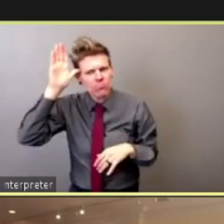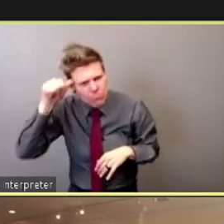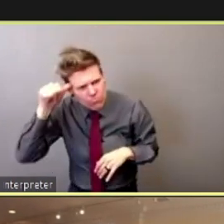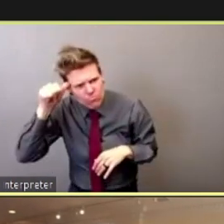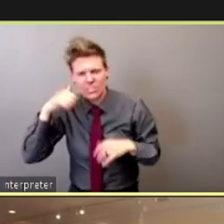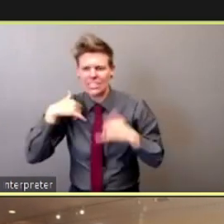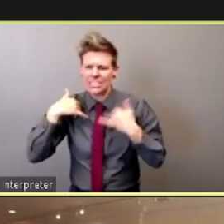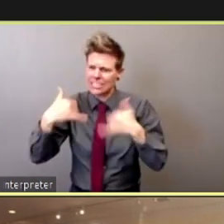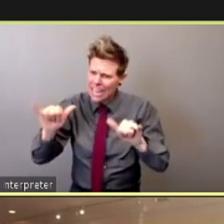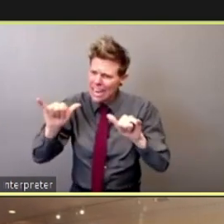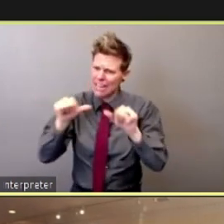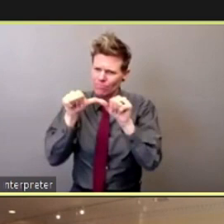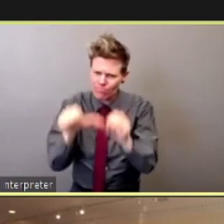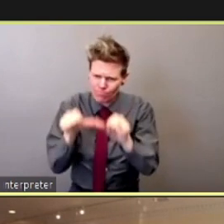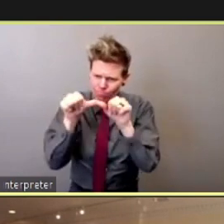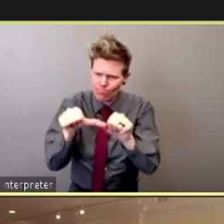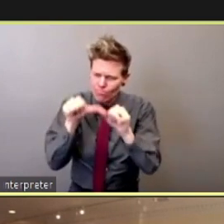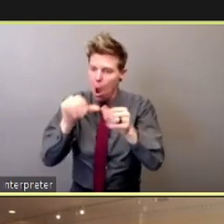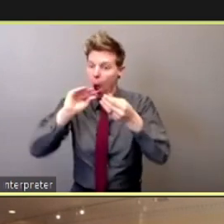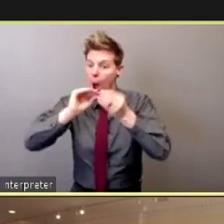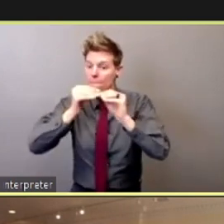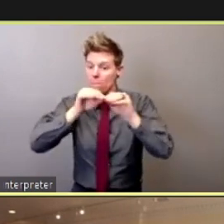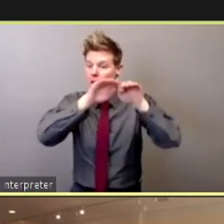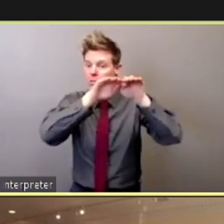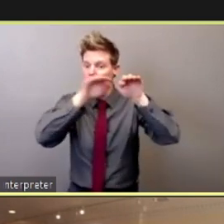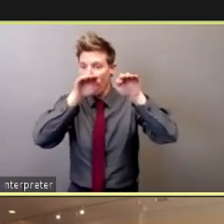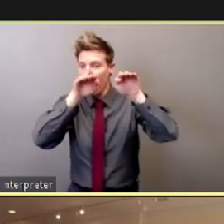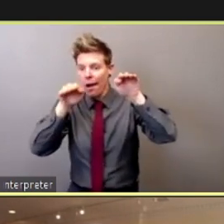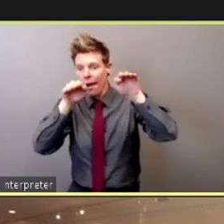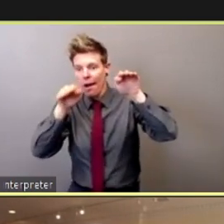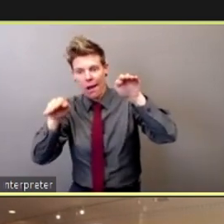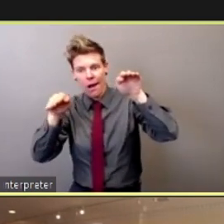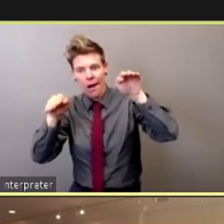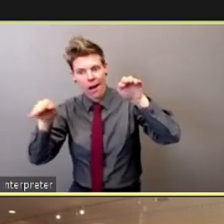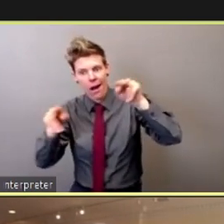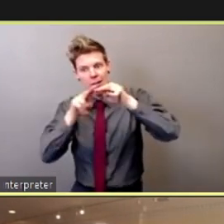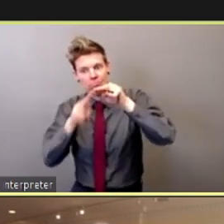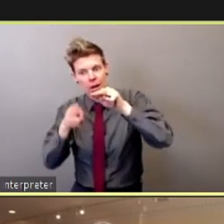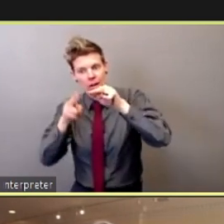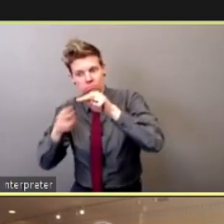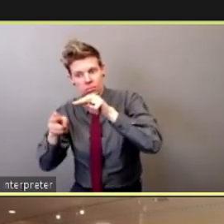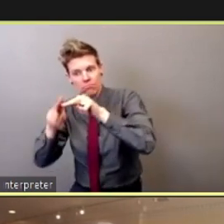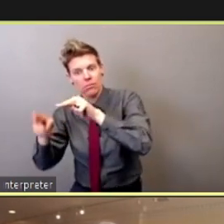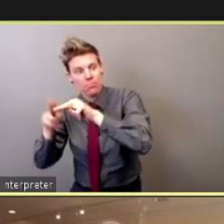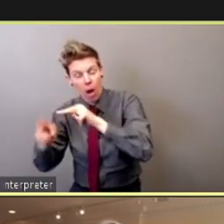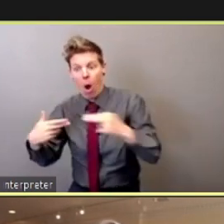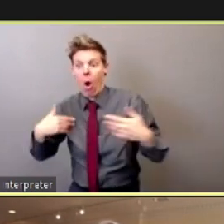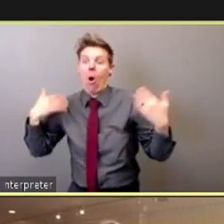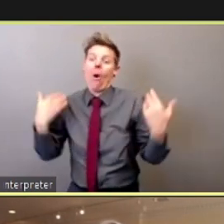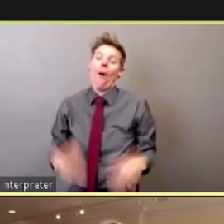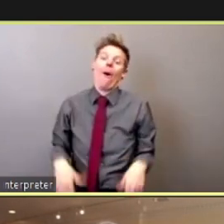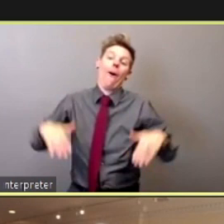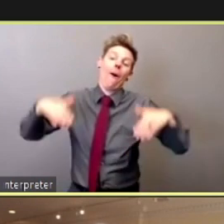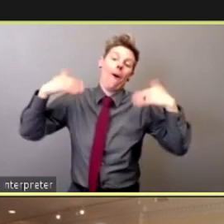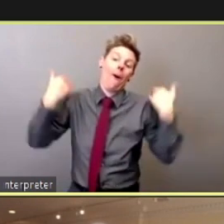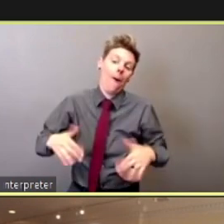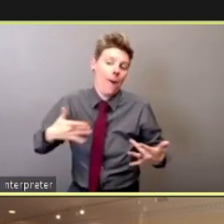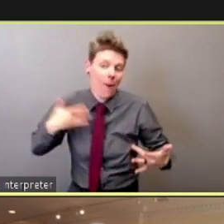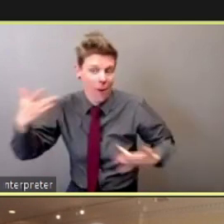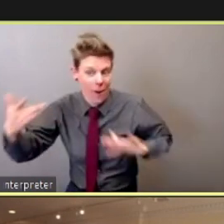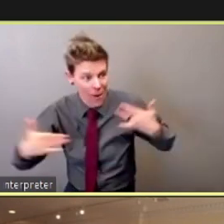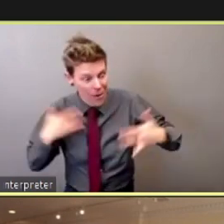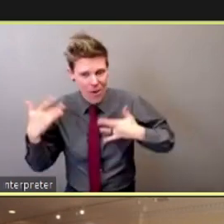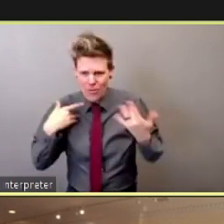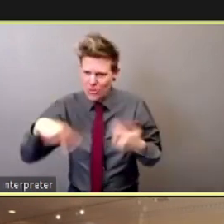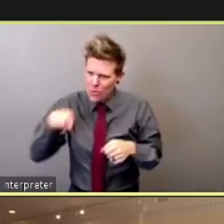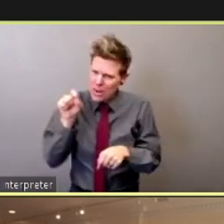direction. I'm very excited about our progress. You should be too. This is an